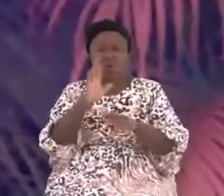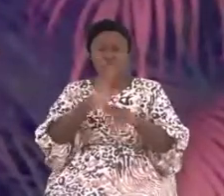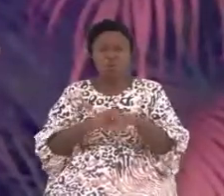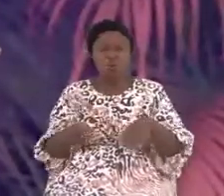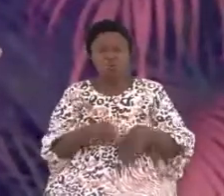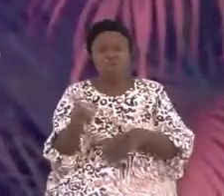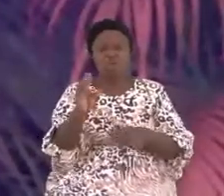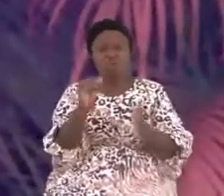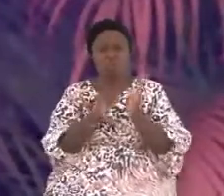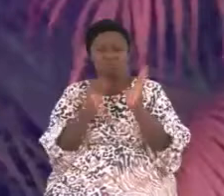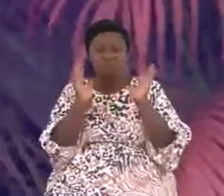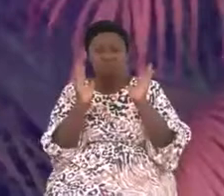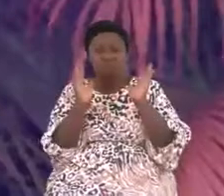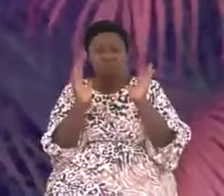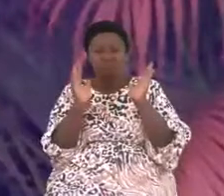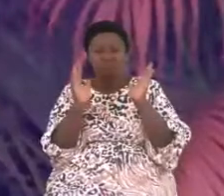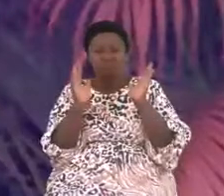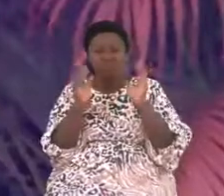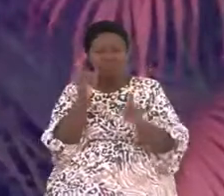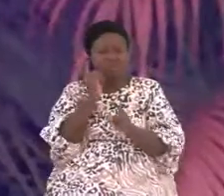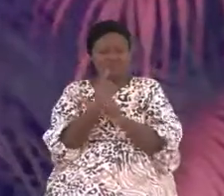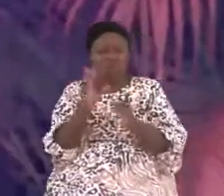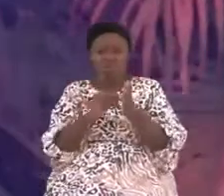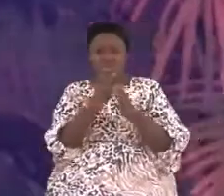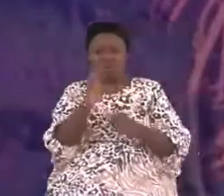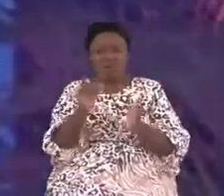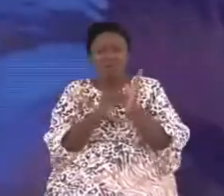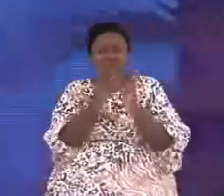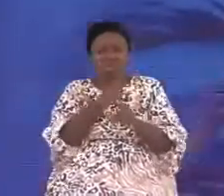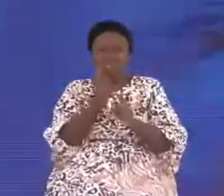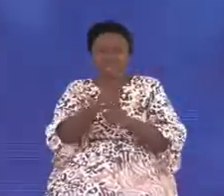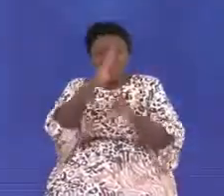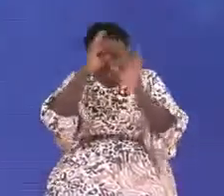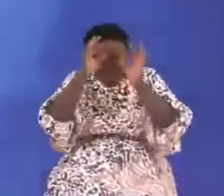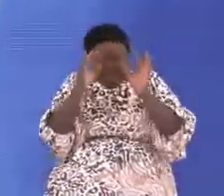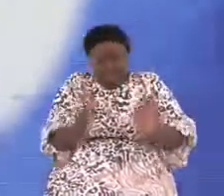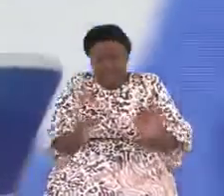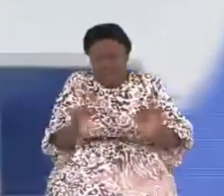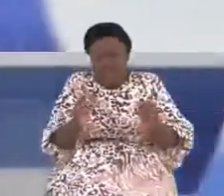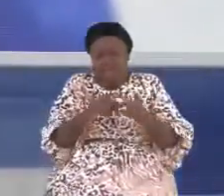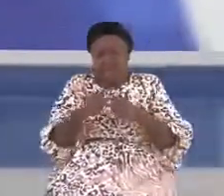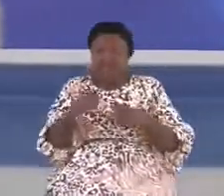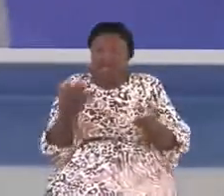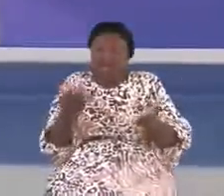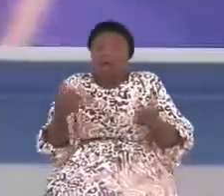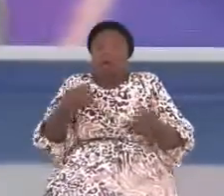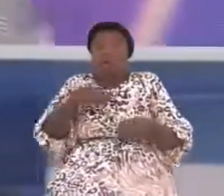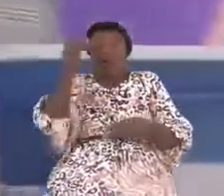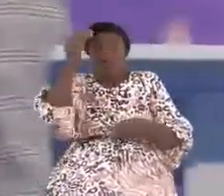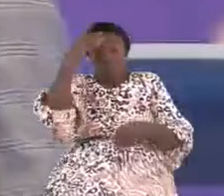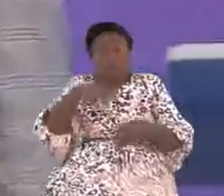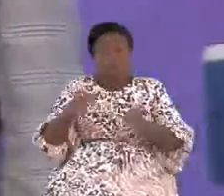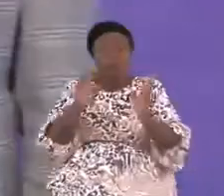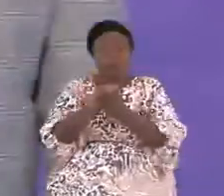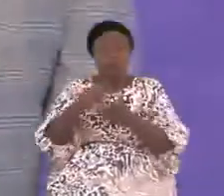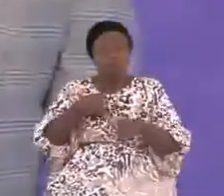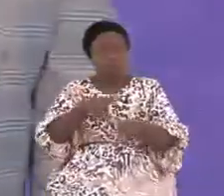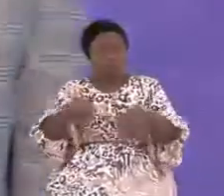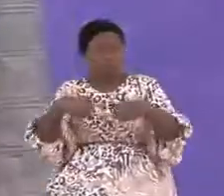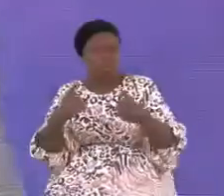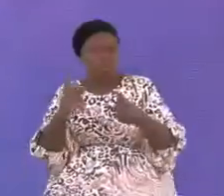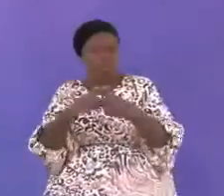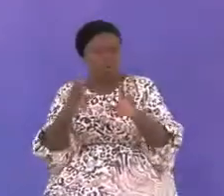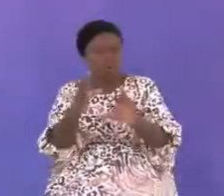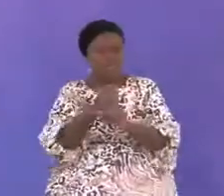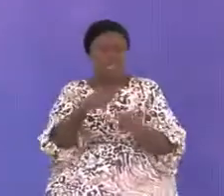volition, their own accord. They said, we knew the way we went to get